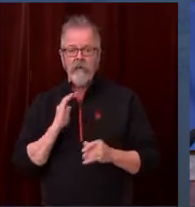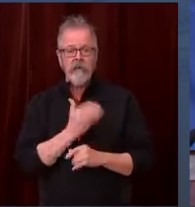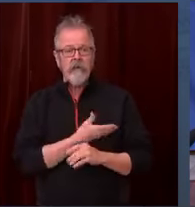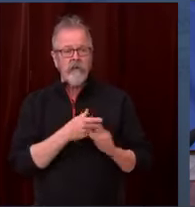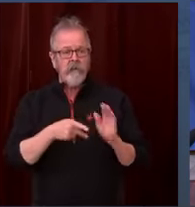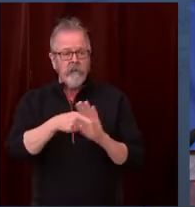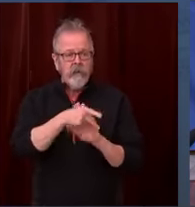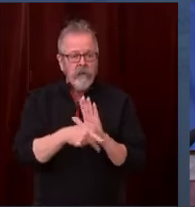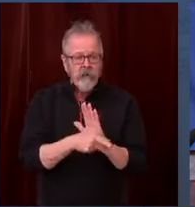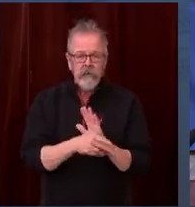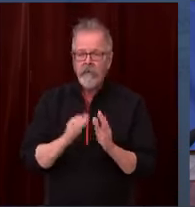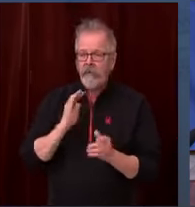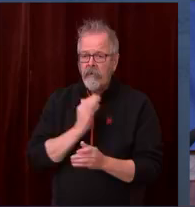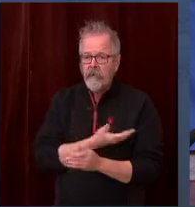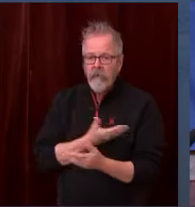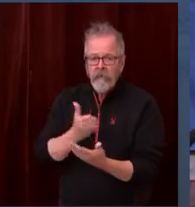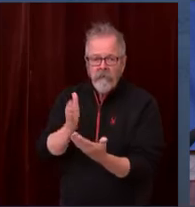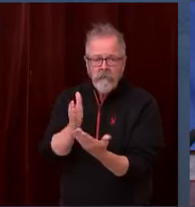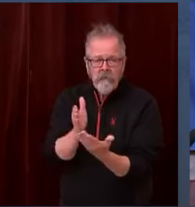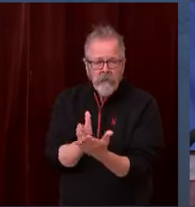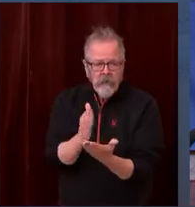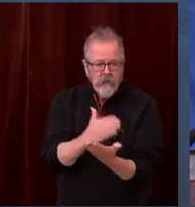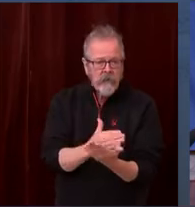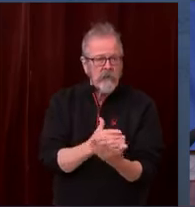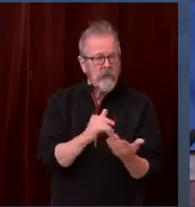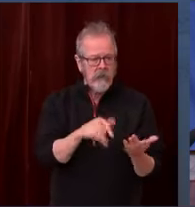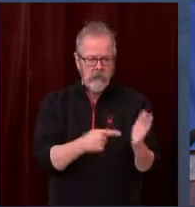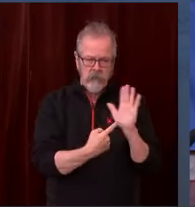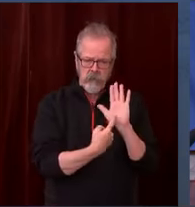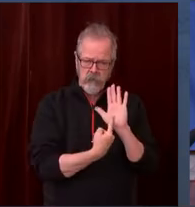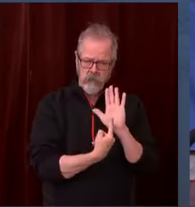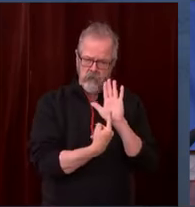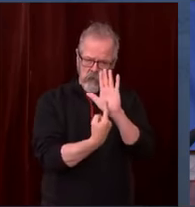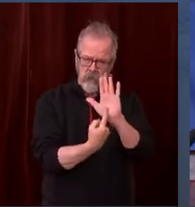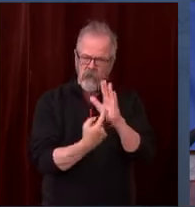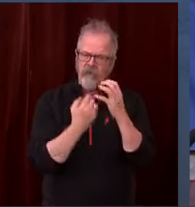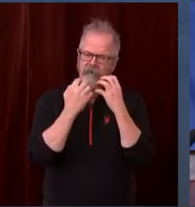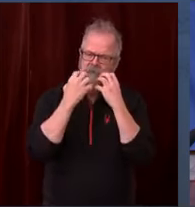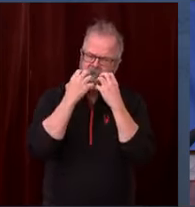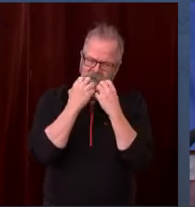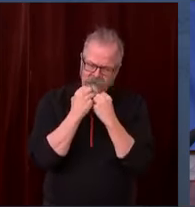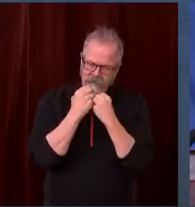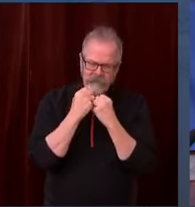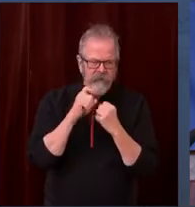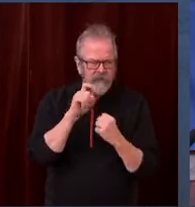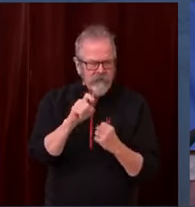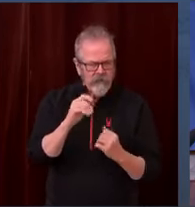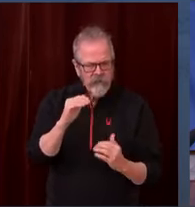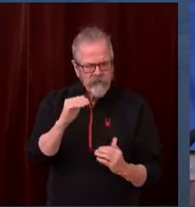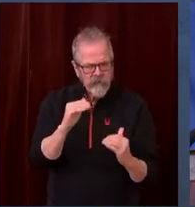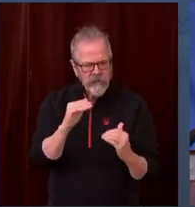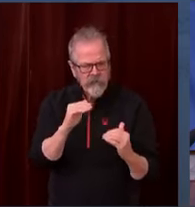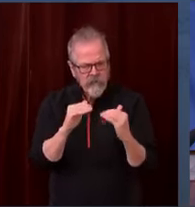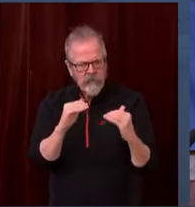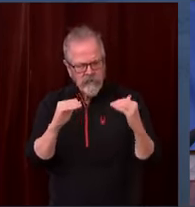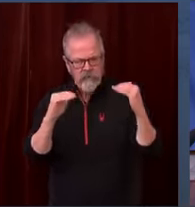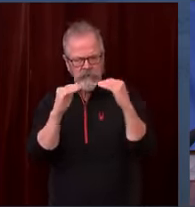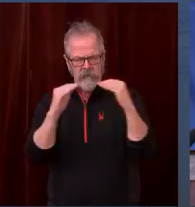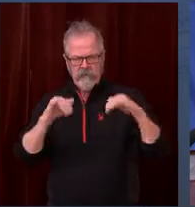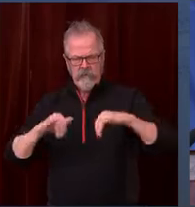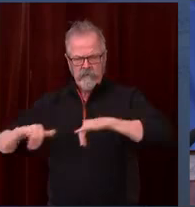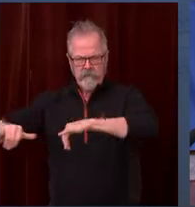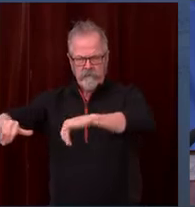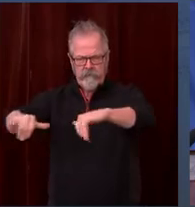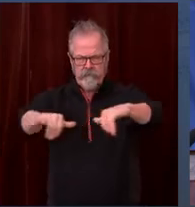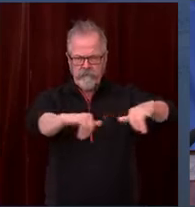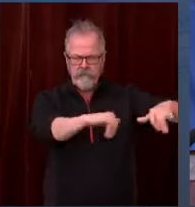harmful systemic cycle of racism and inequity. We've seen all kinds of folks